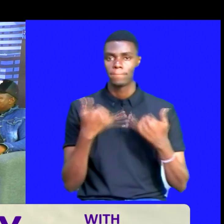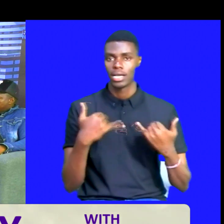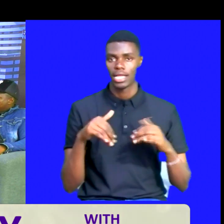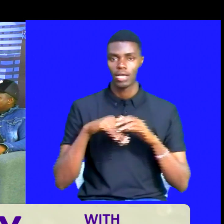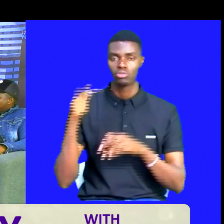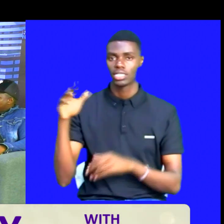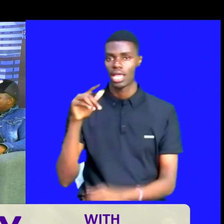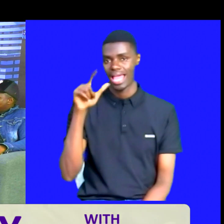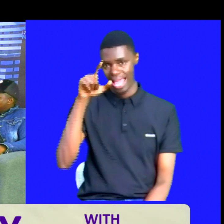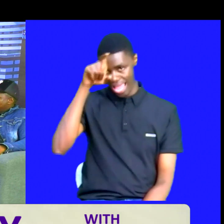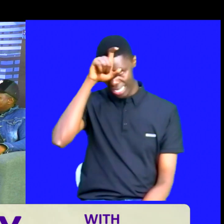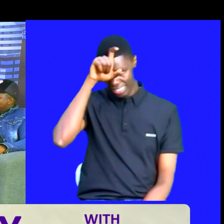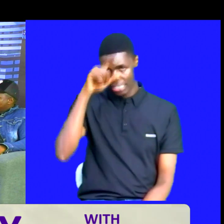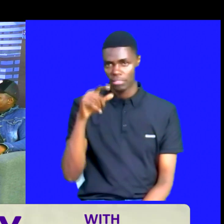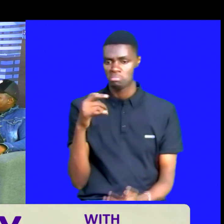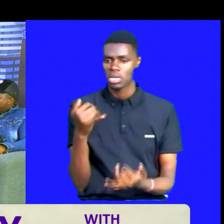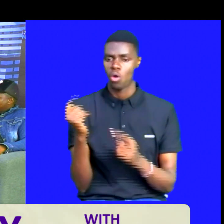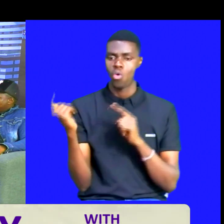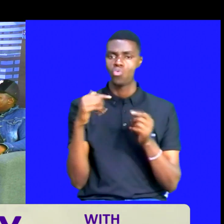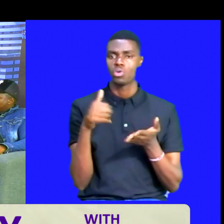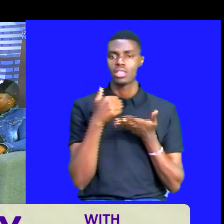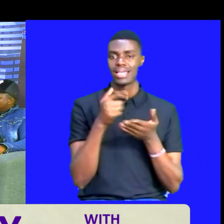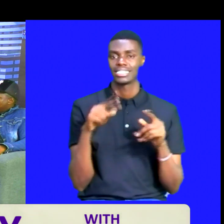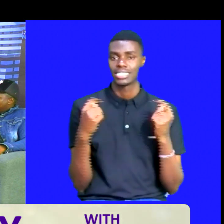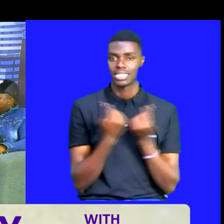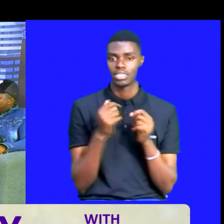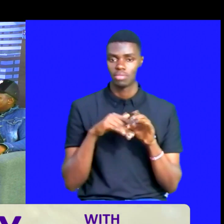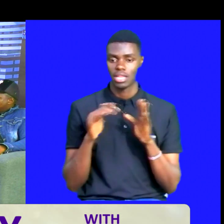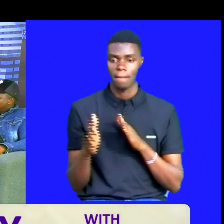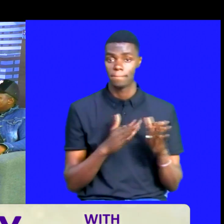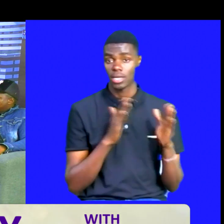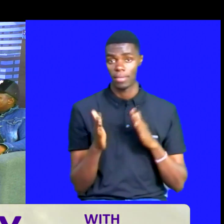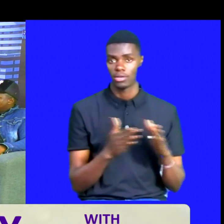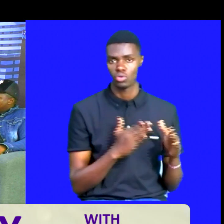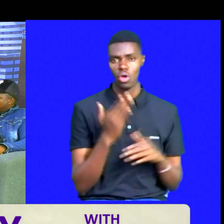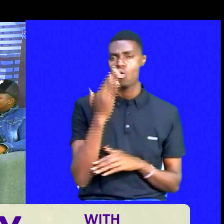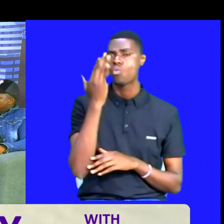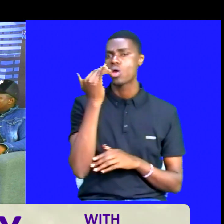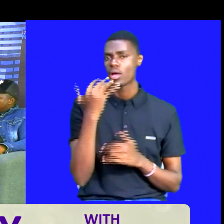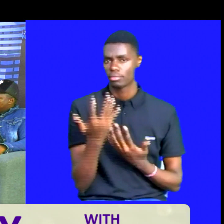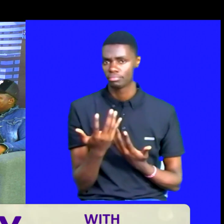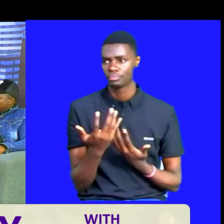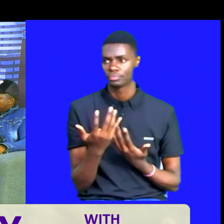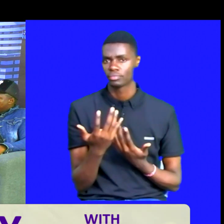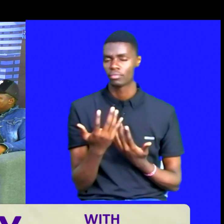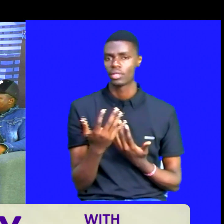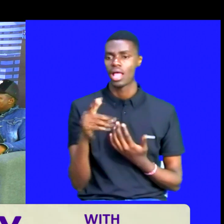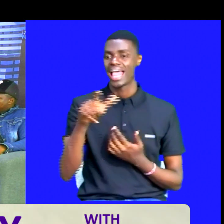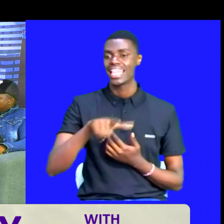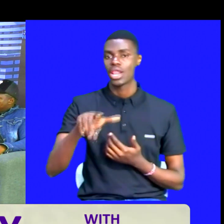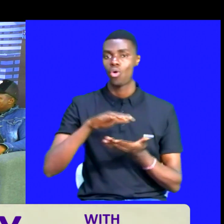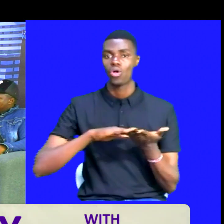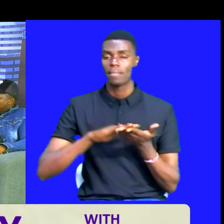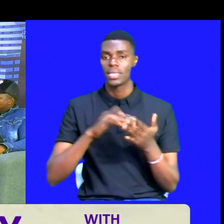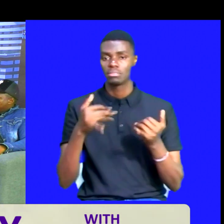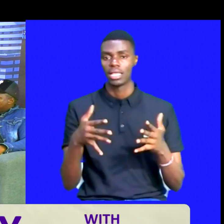and you coming in, you know, assisting the team, you know, in preparations. Of course, you know, it's quite notable that the local based players